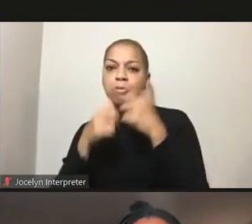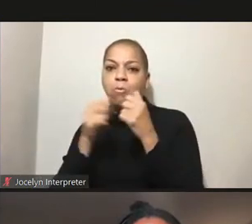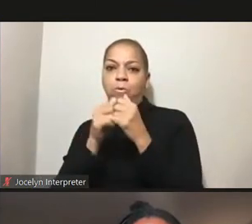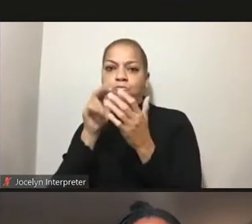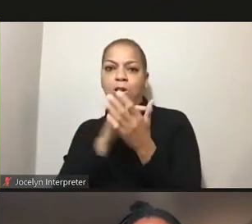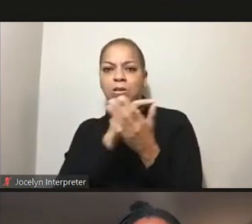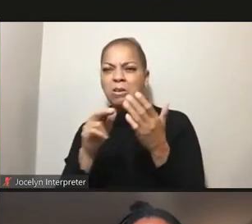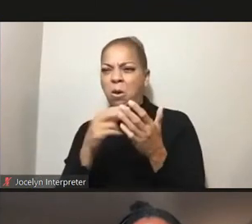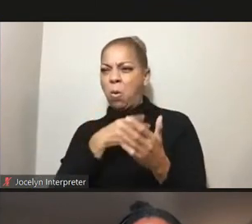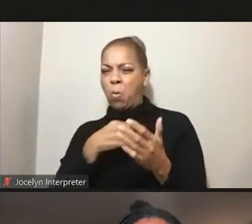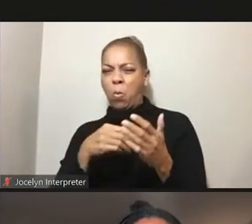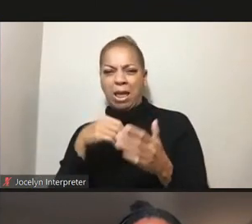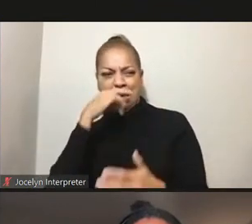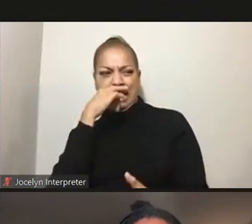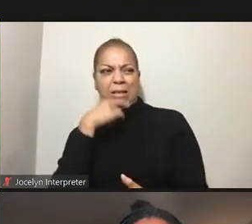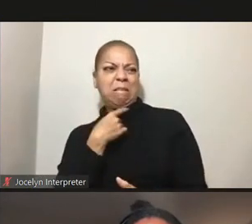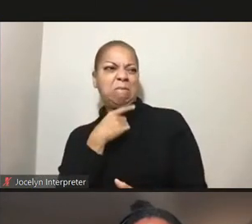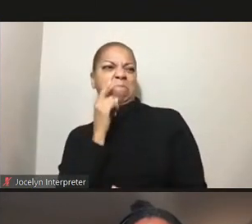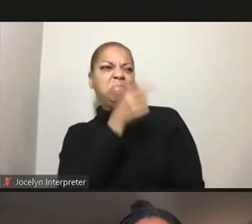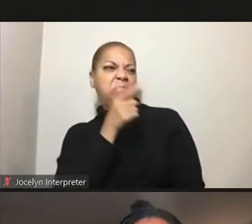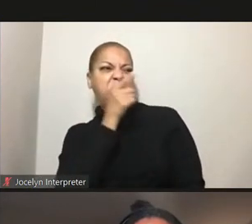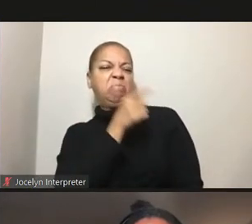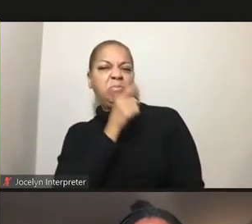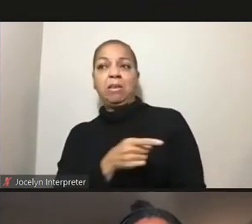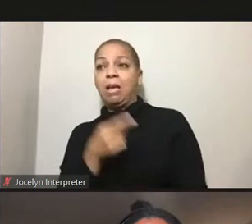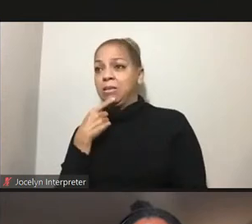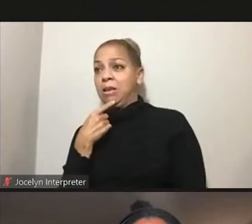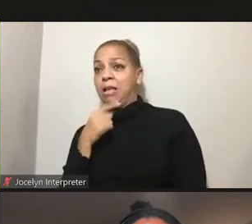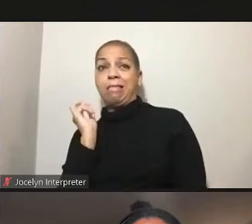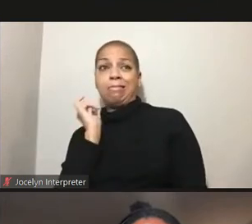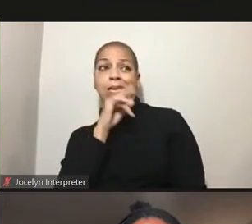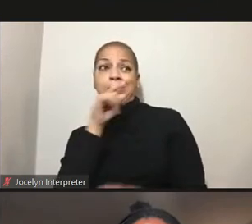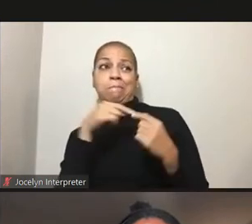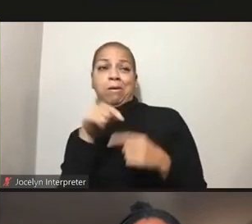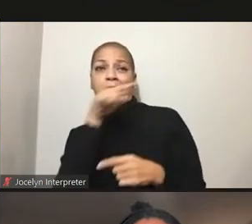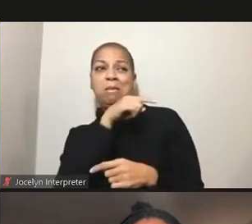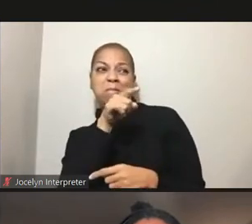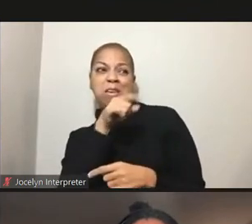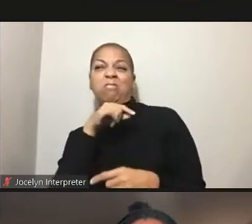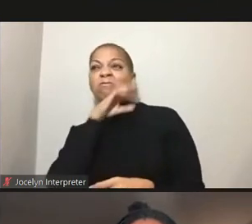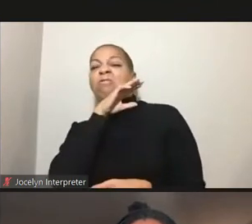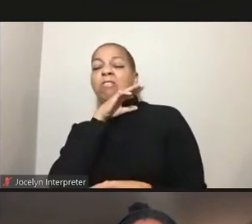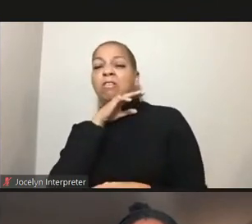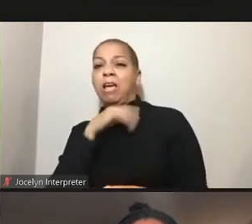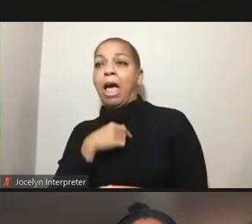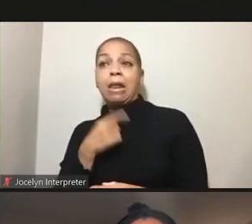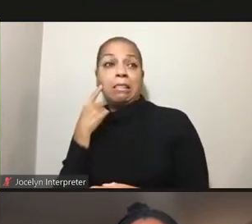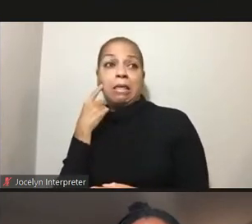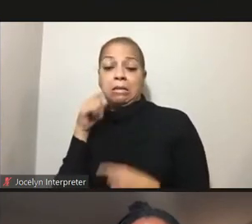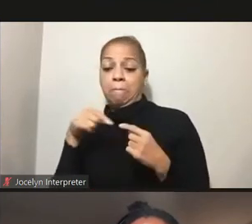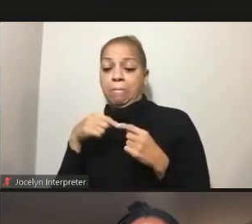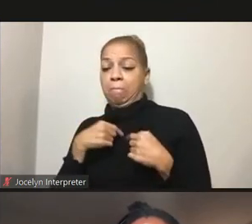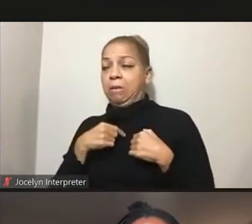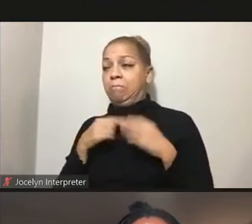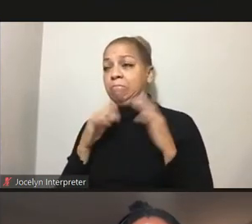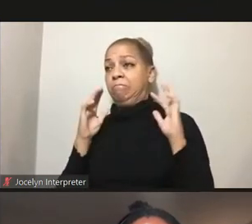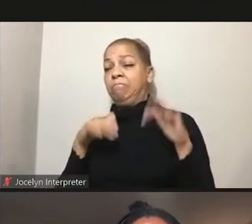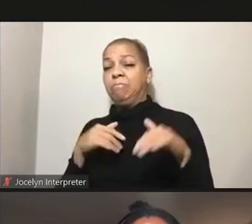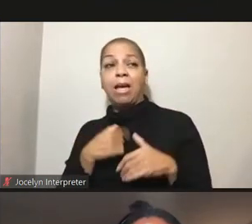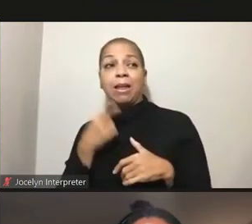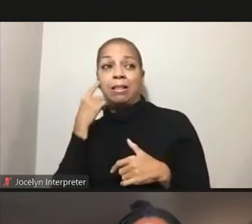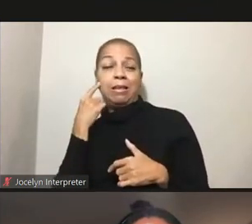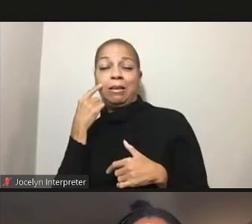well, that's about them. Those people are garbage. Like I didn't think that that was about me. I certainly didn't think that was about